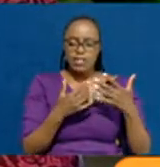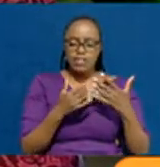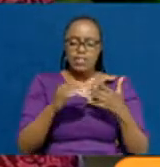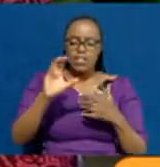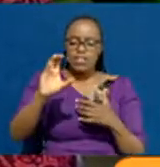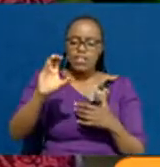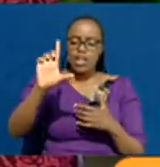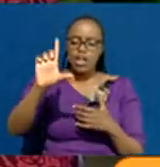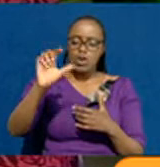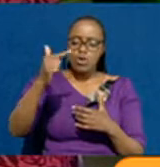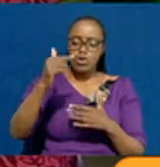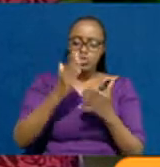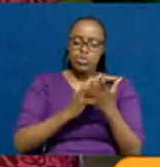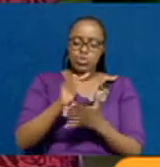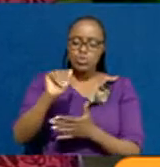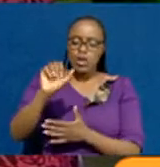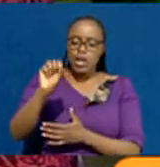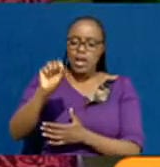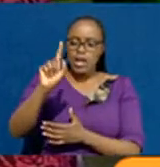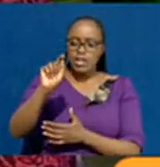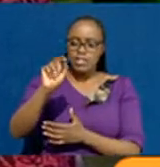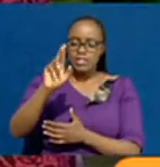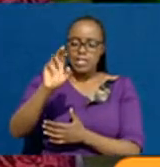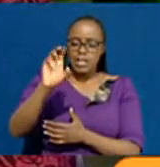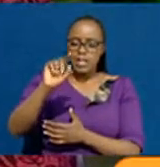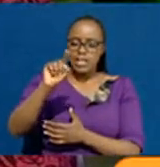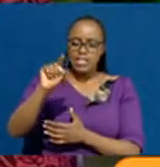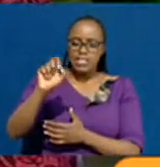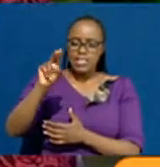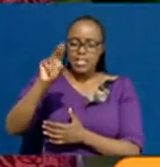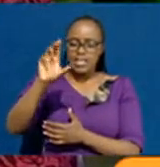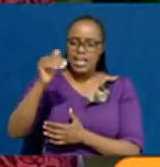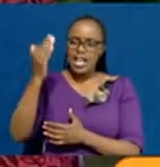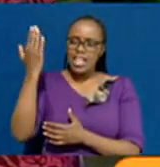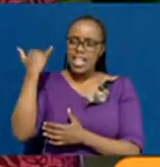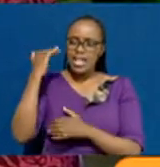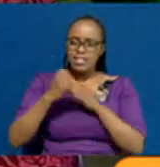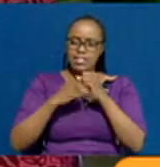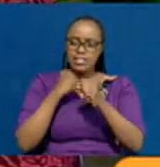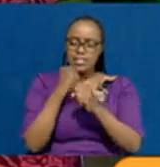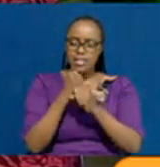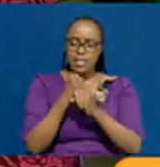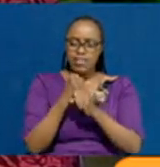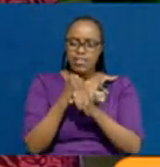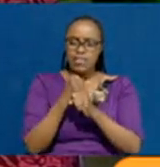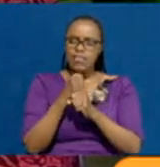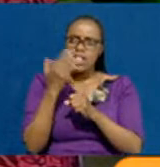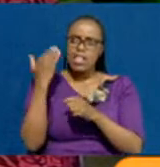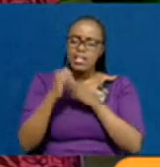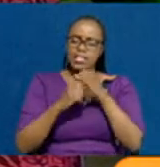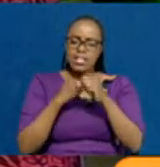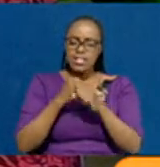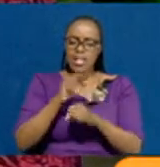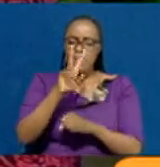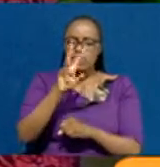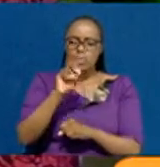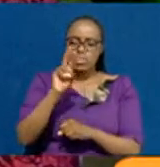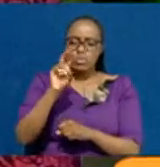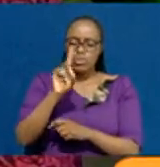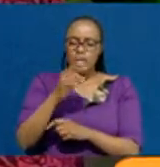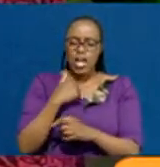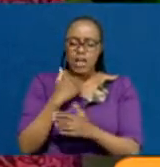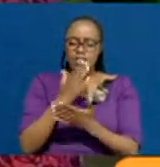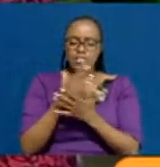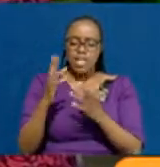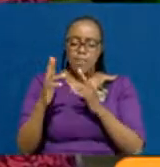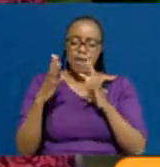by AstraZeneca vaccine. So around last year, mid last year in 2021, there were some